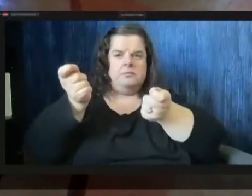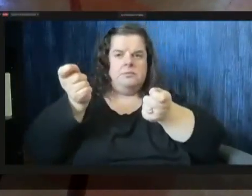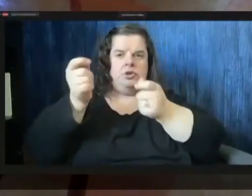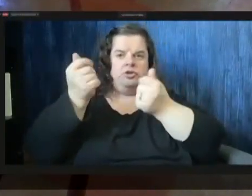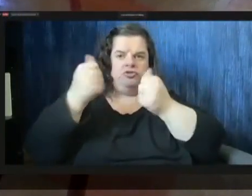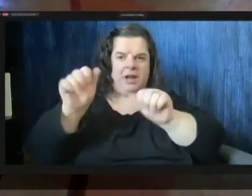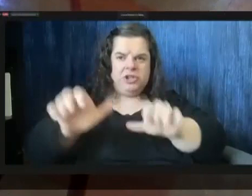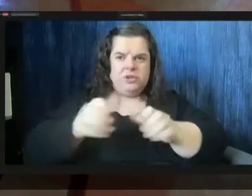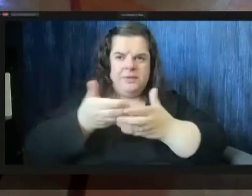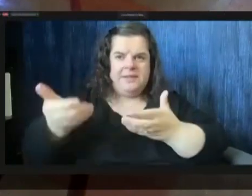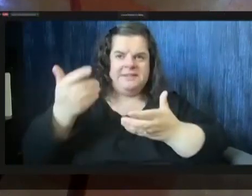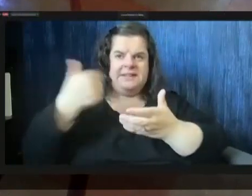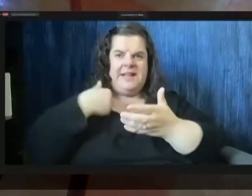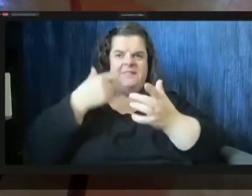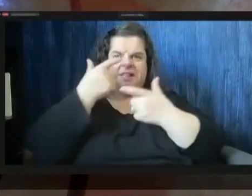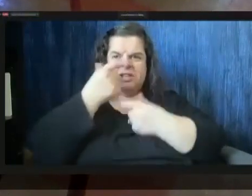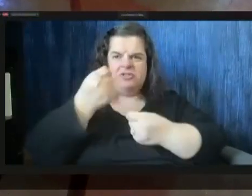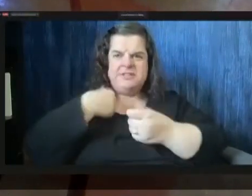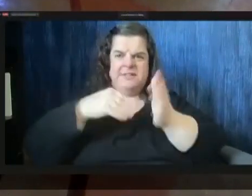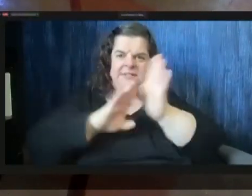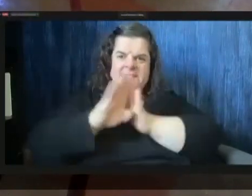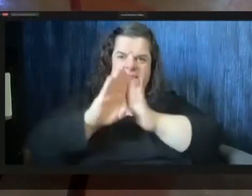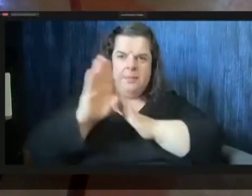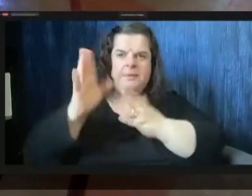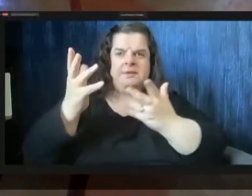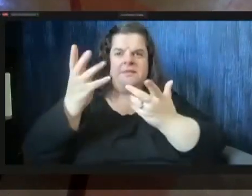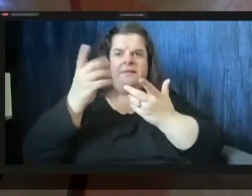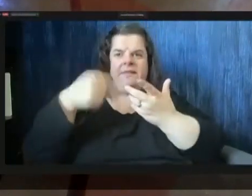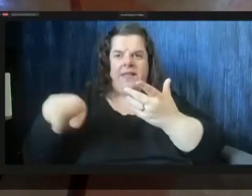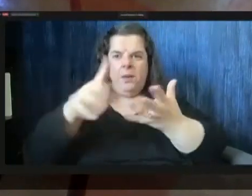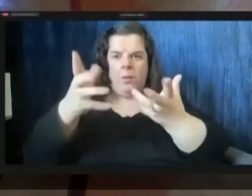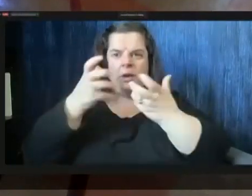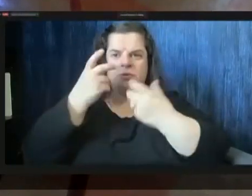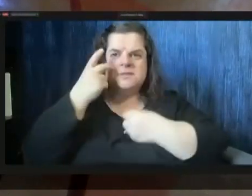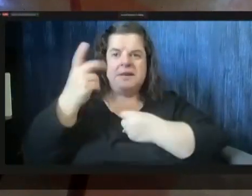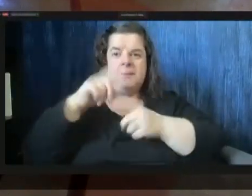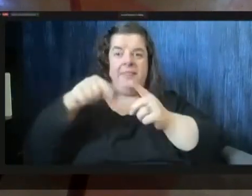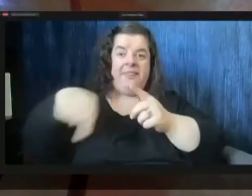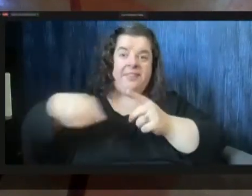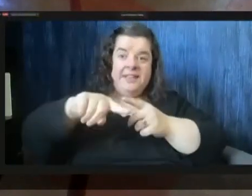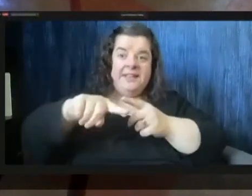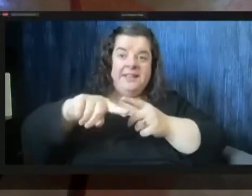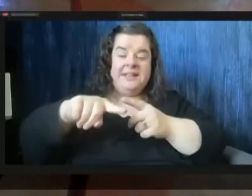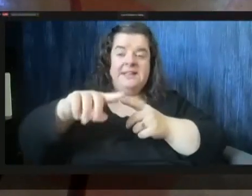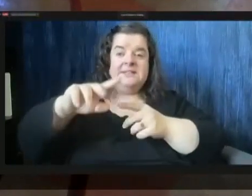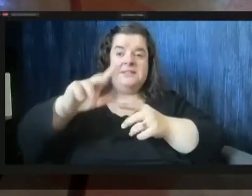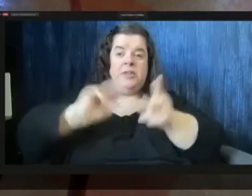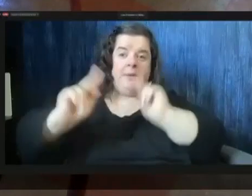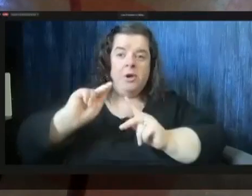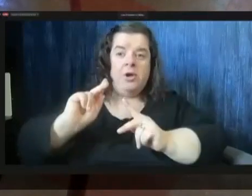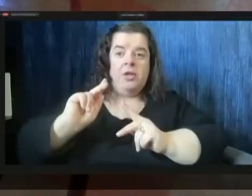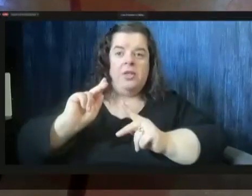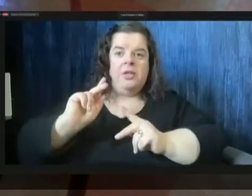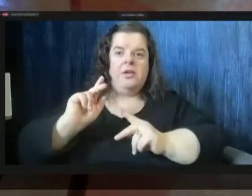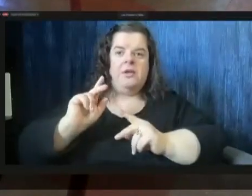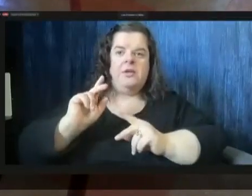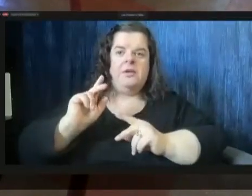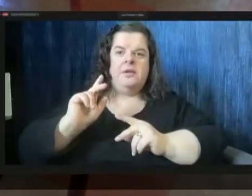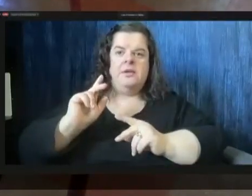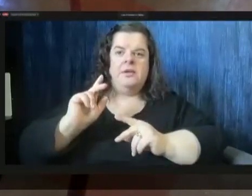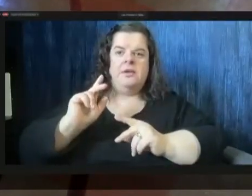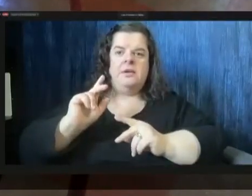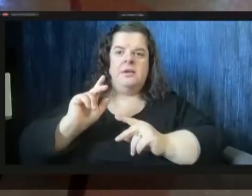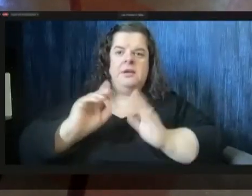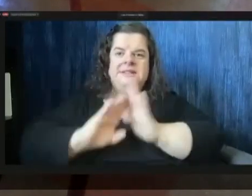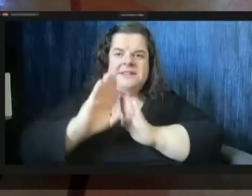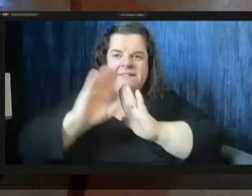interests, they have their developments that they want to see, and I understand that. But these are the neighborhoods of the people. They're not actually going to, the developers may never